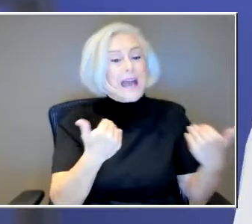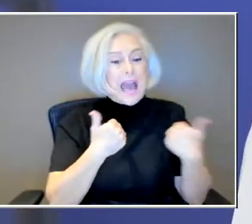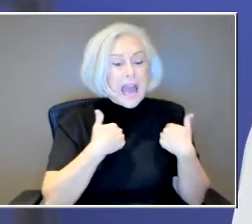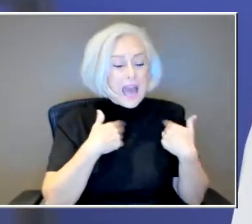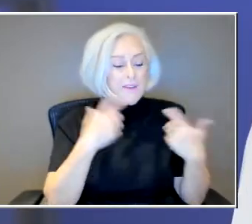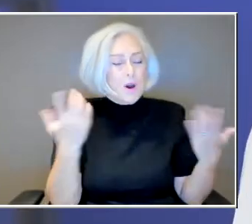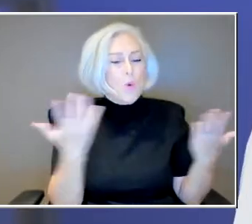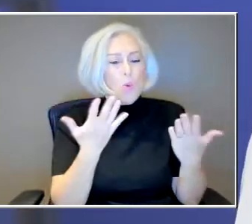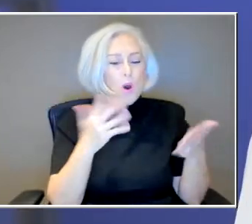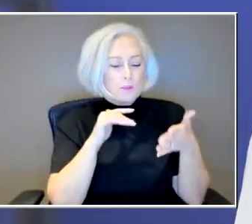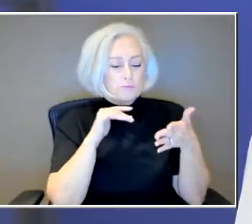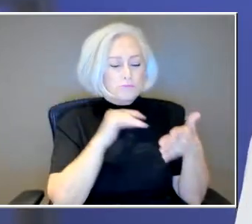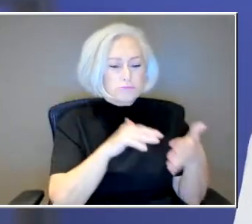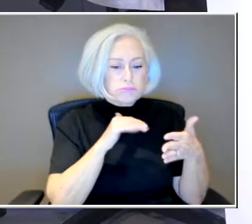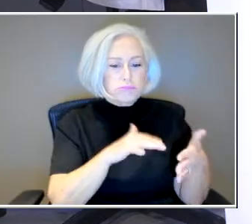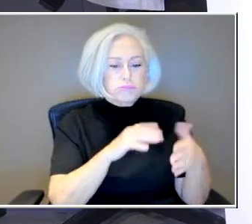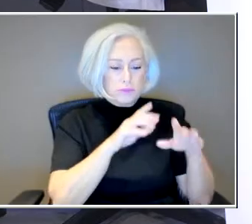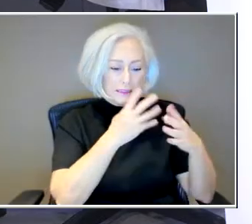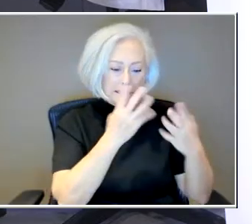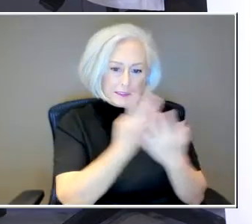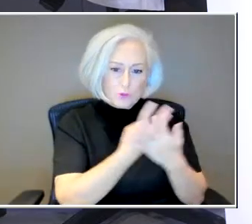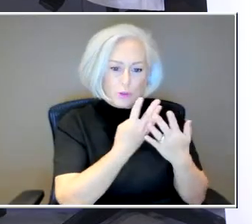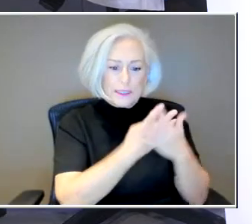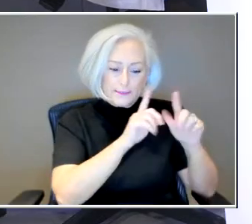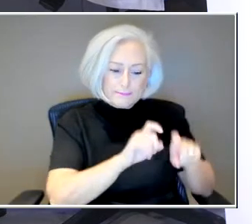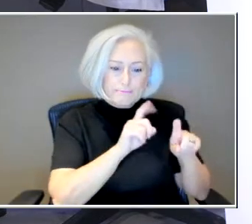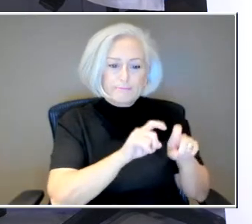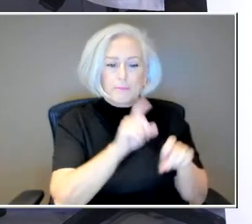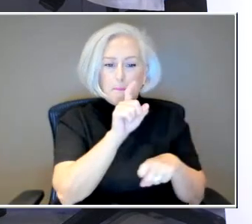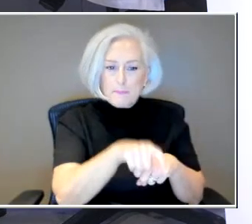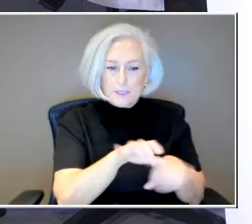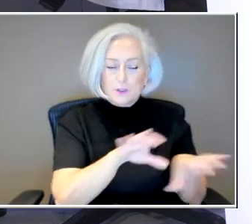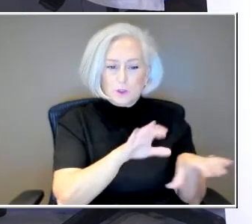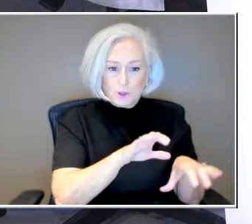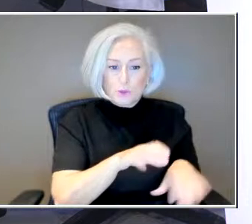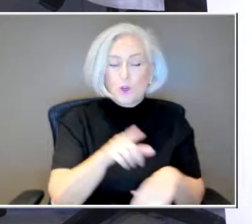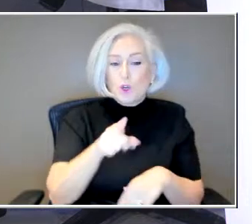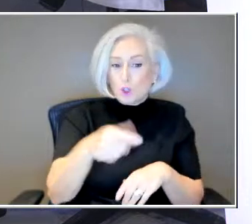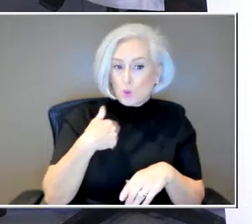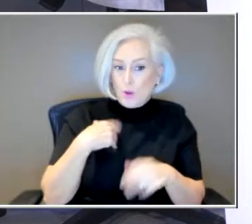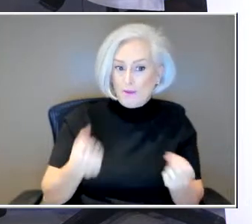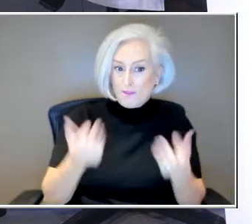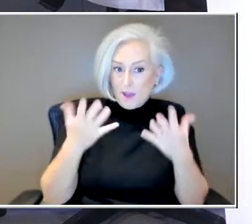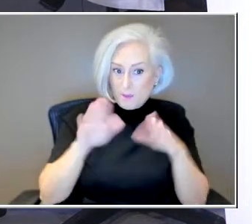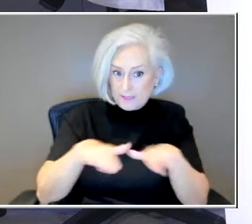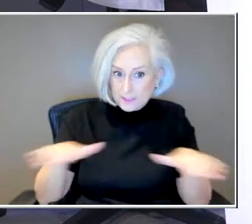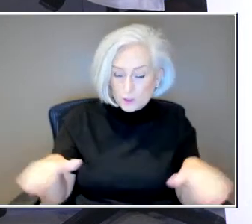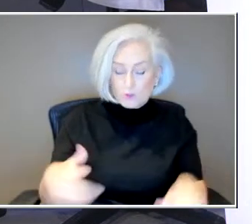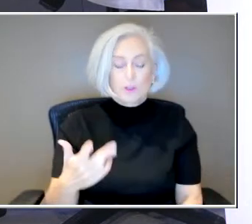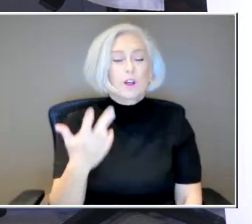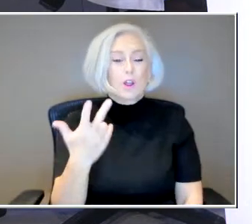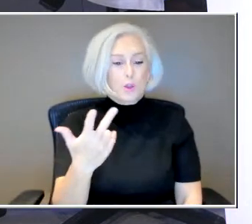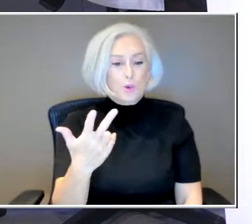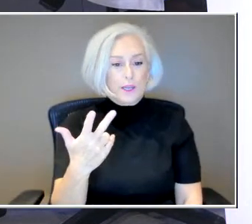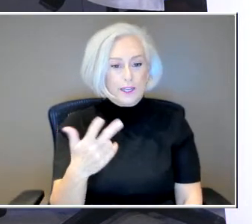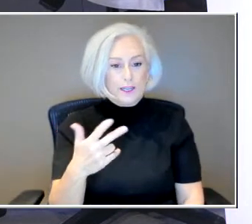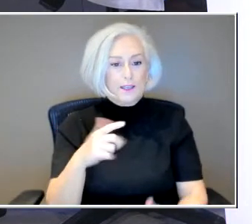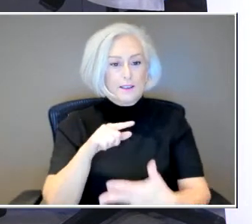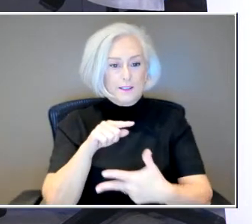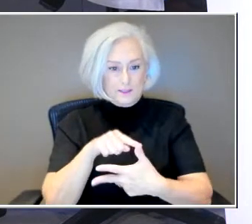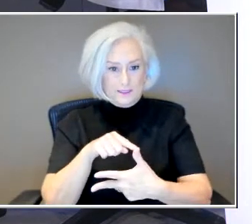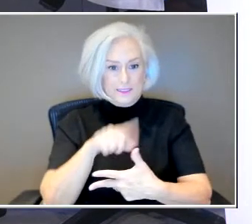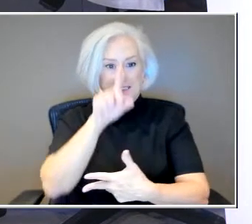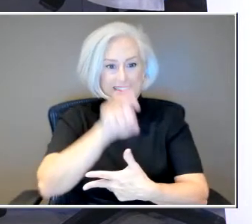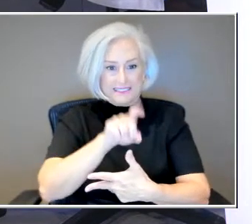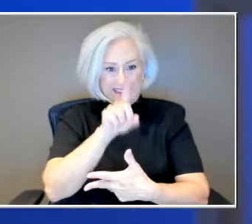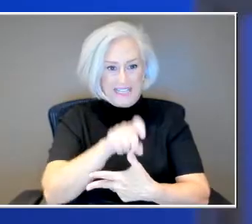that would come from GI? So let's talk about Lori's children, because you have how many? I have 3. And your oldest, My oldest has tested? Yes, he's an adult,